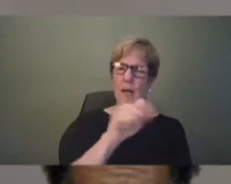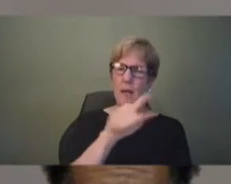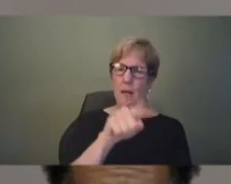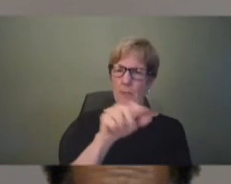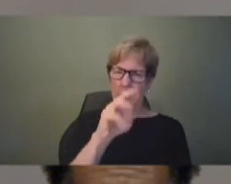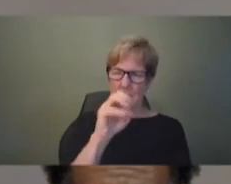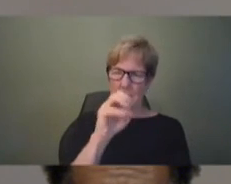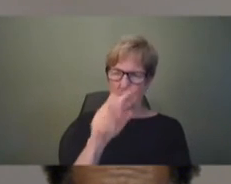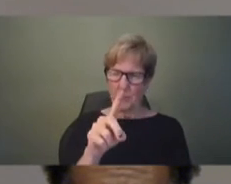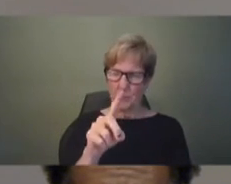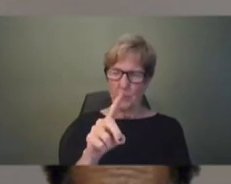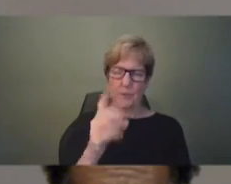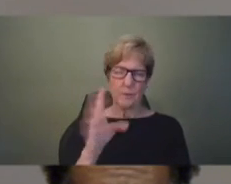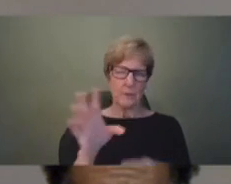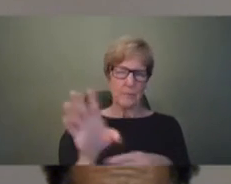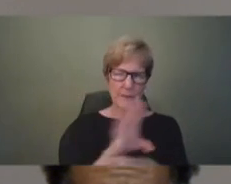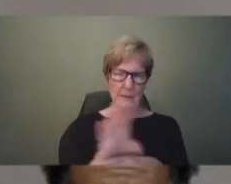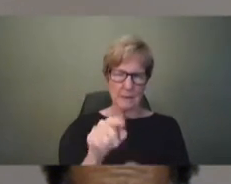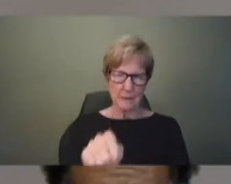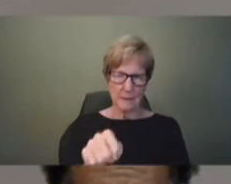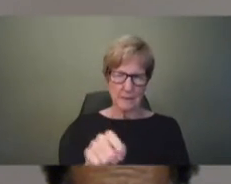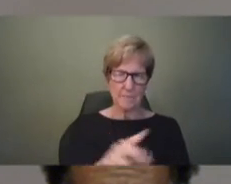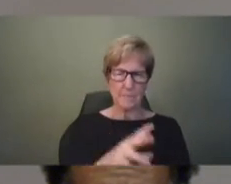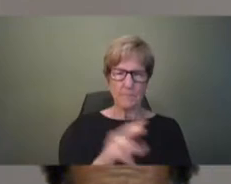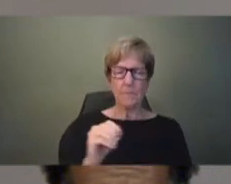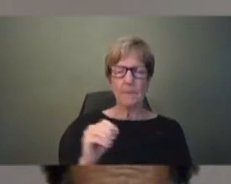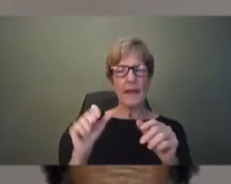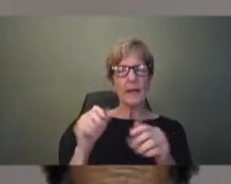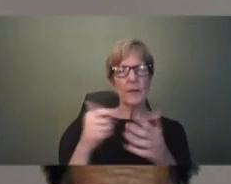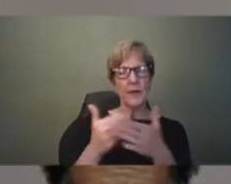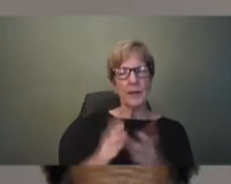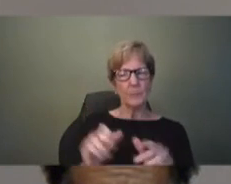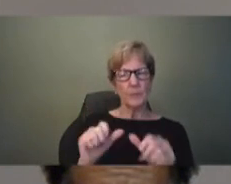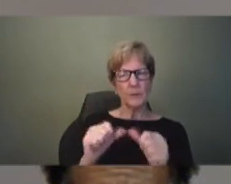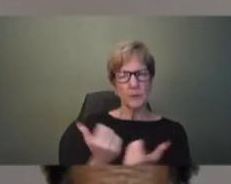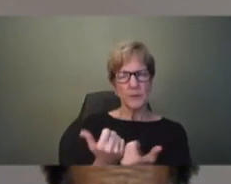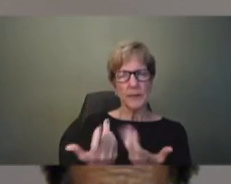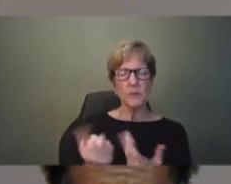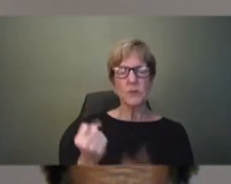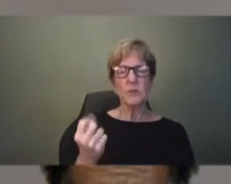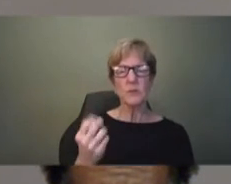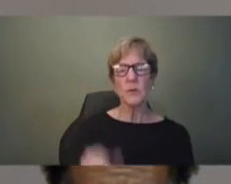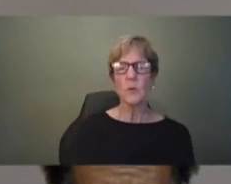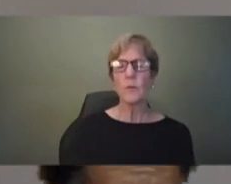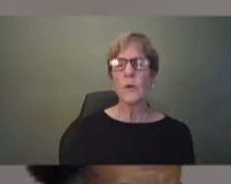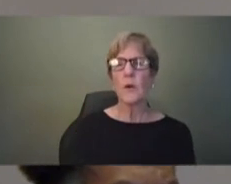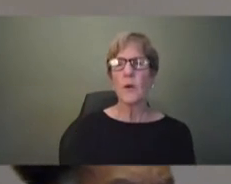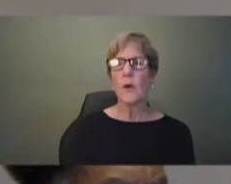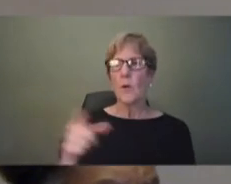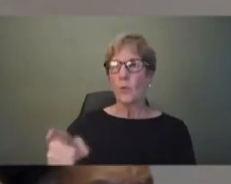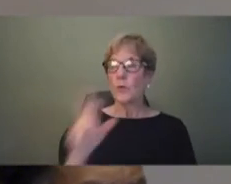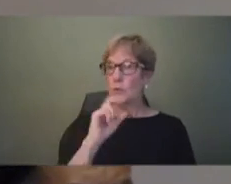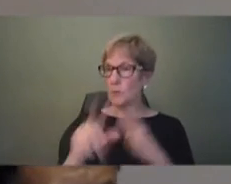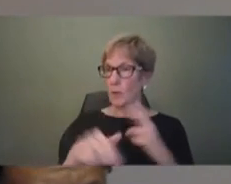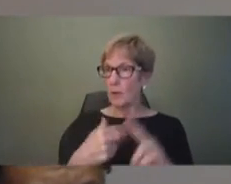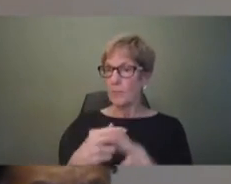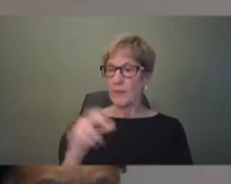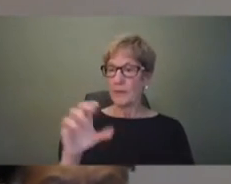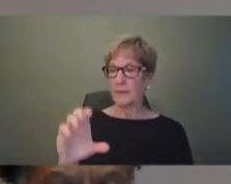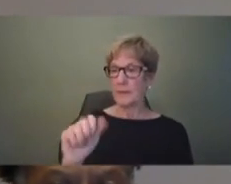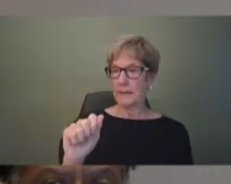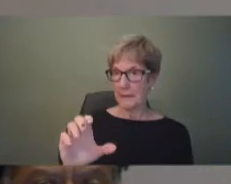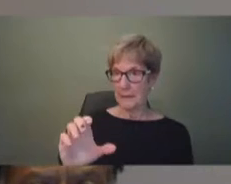Association and the neighborhood association so uh when you're talking about a CAC that